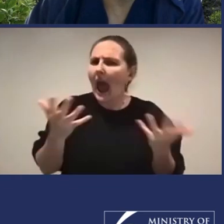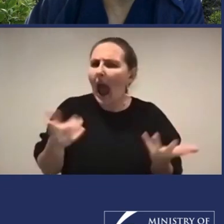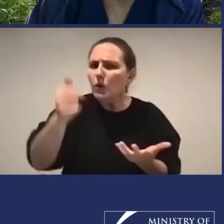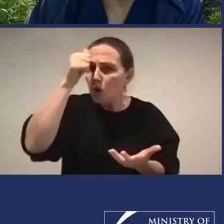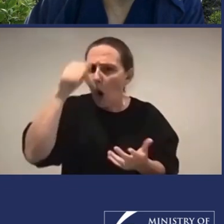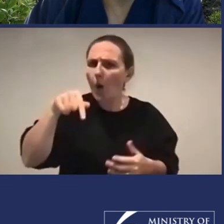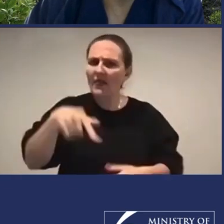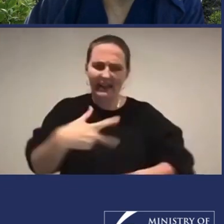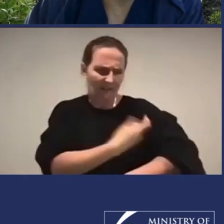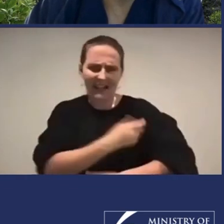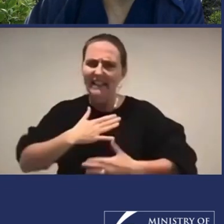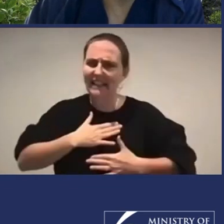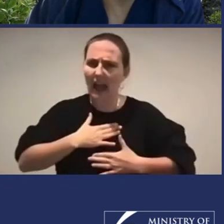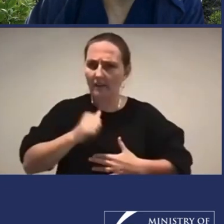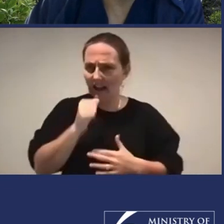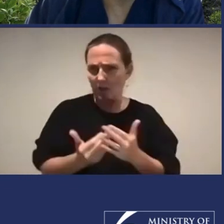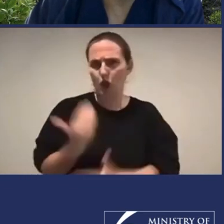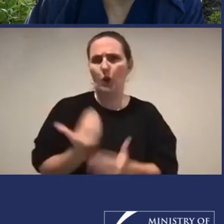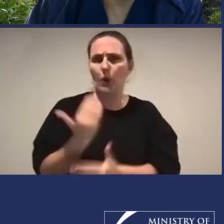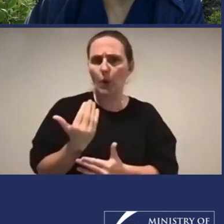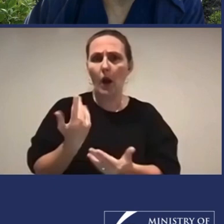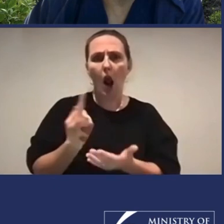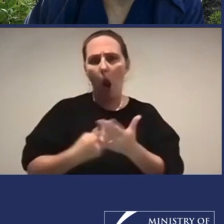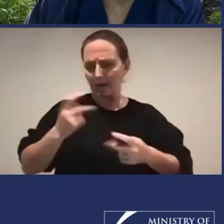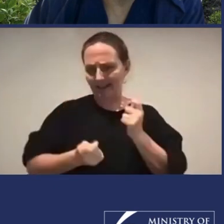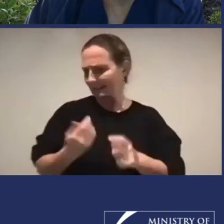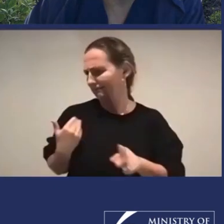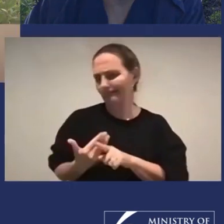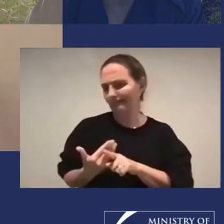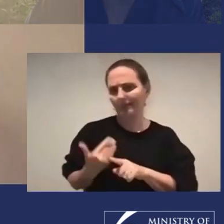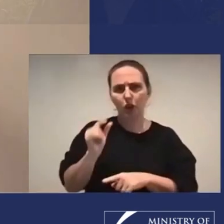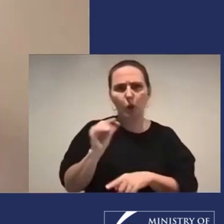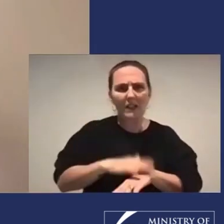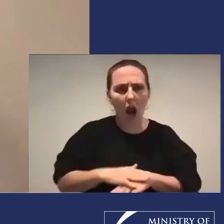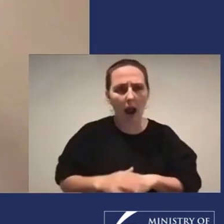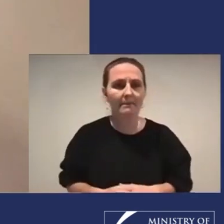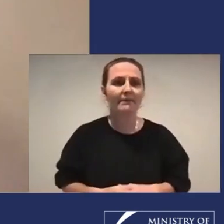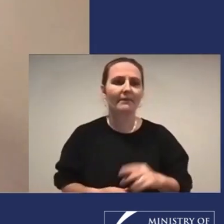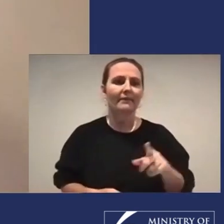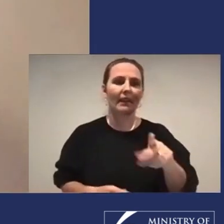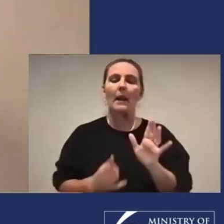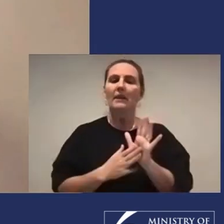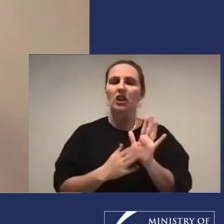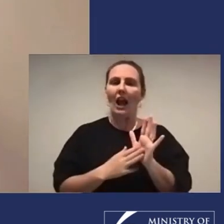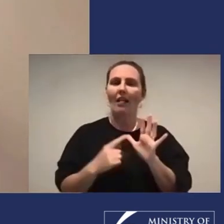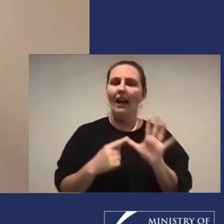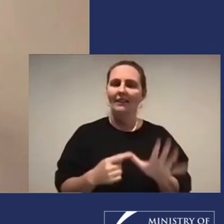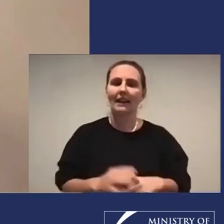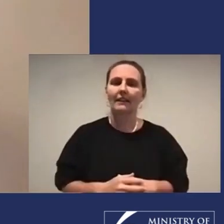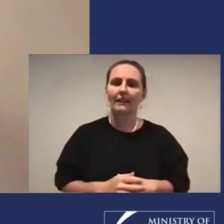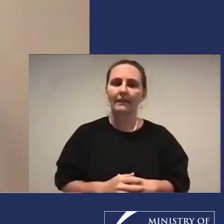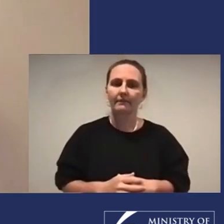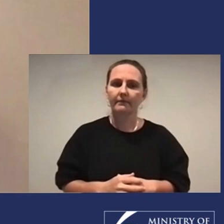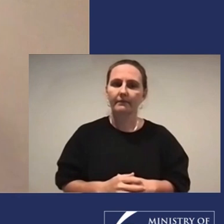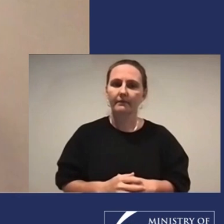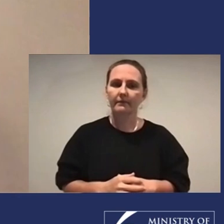anyone, Michelle, I can see you nodding there, do you? Yeah, that's right. So those studies are being referenced to are the ones